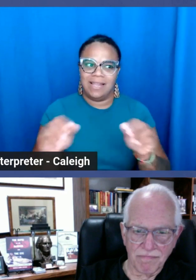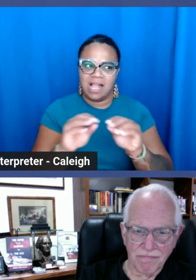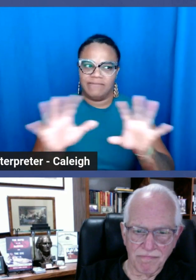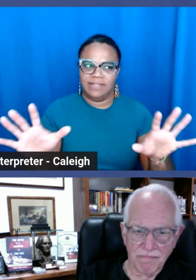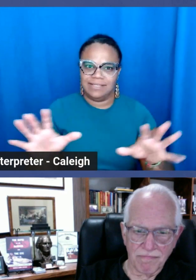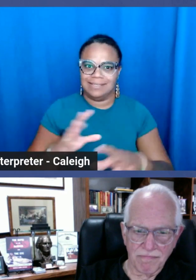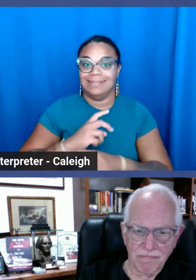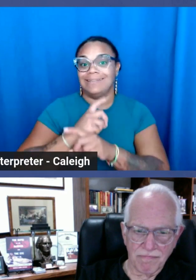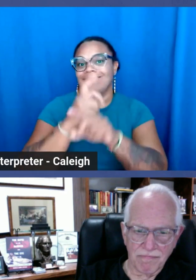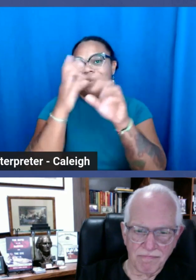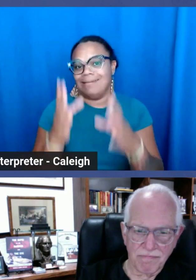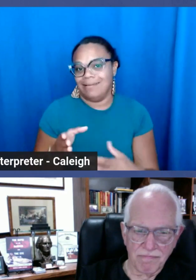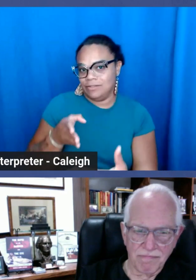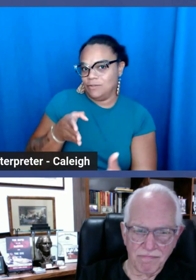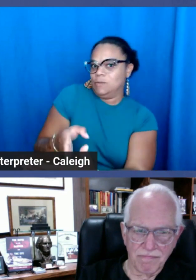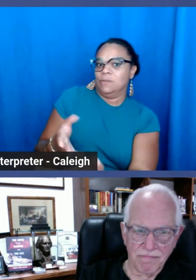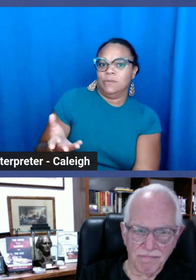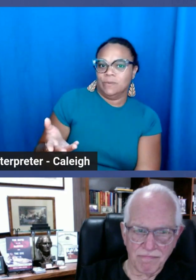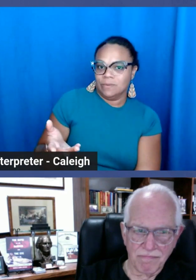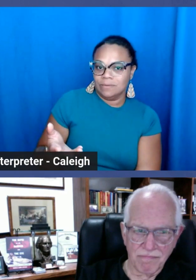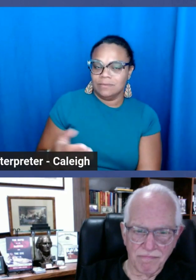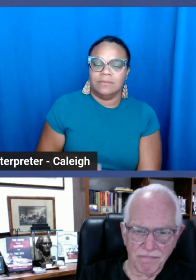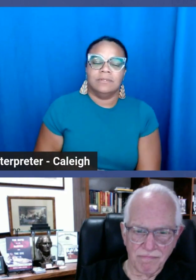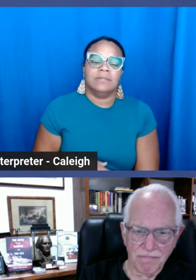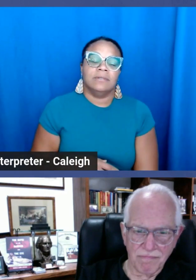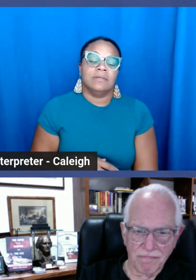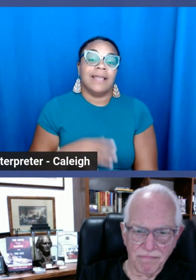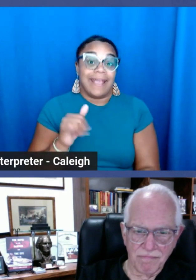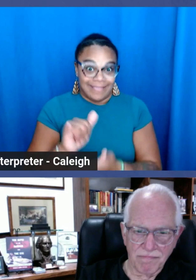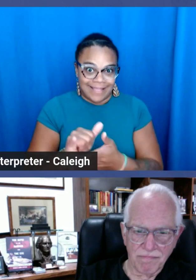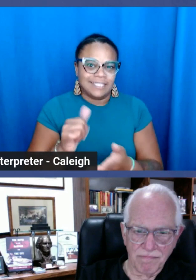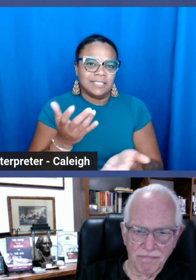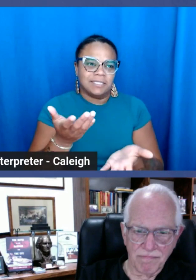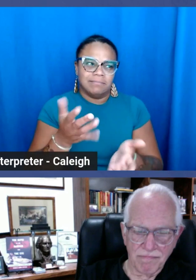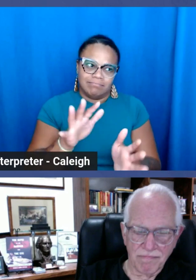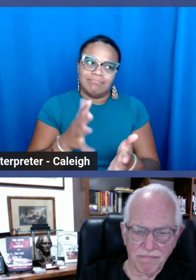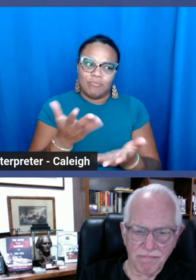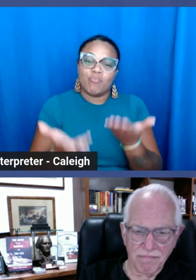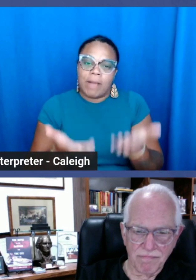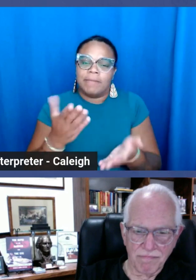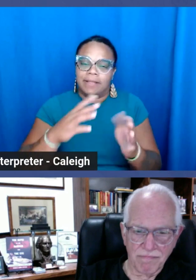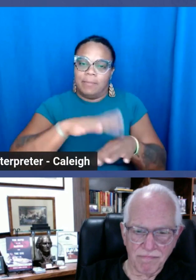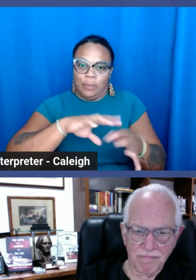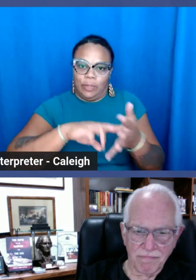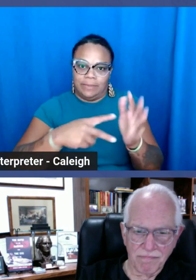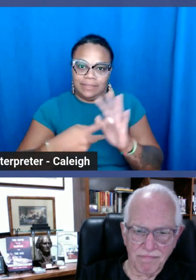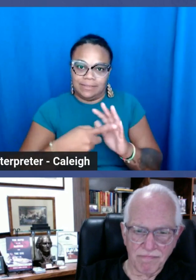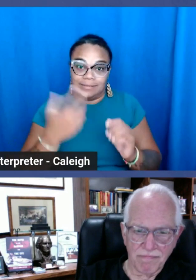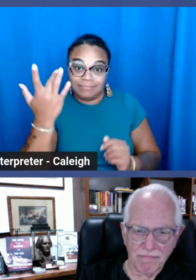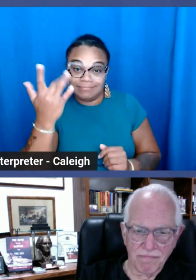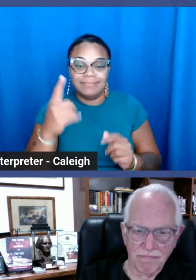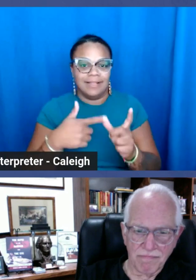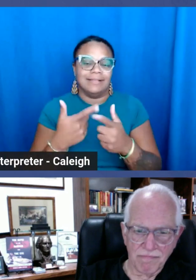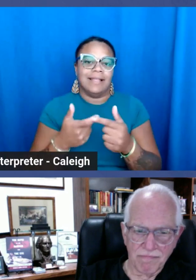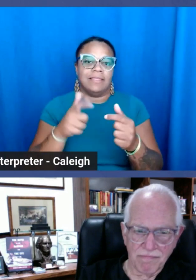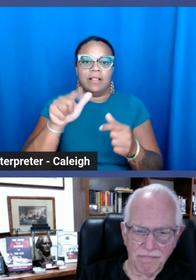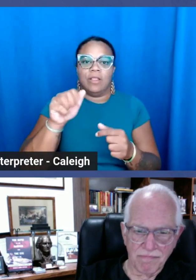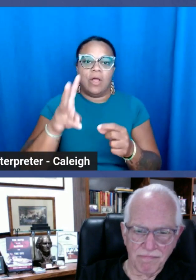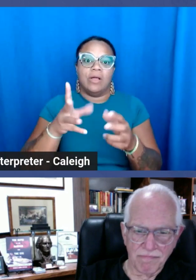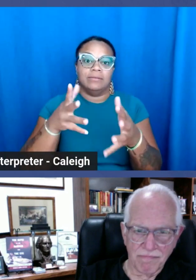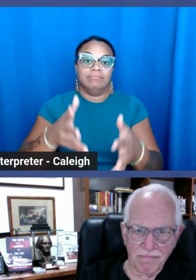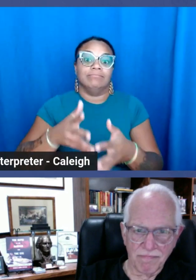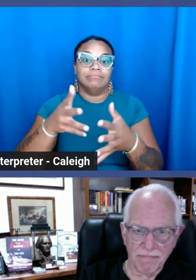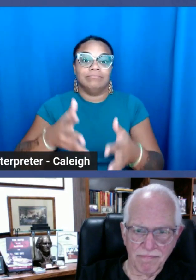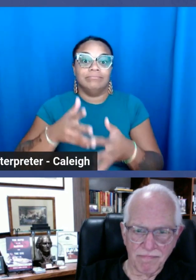lawsuit against. And this, again, is likely intentional, so that the laws kind of just sit there and remain unchallenged